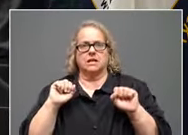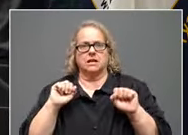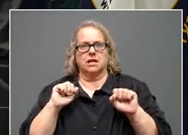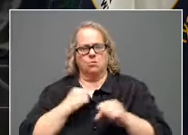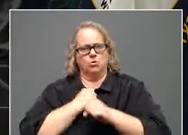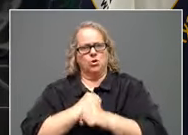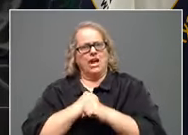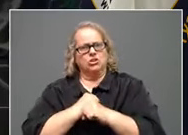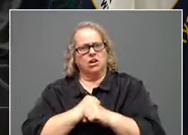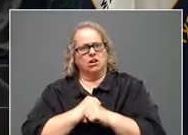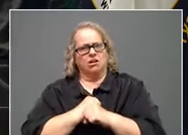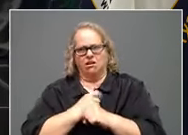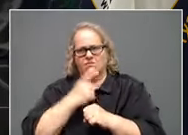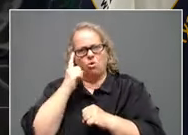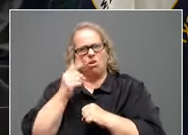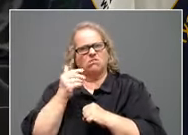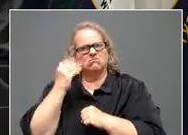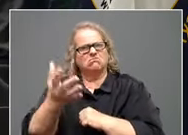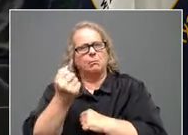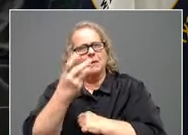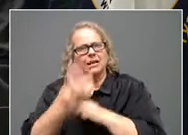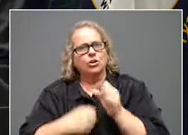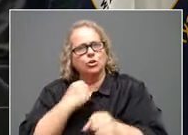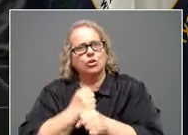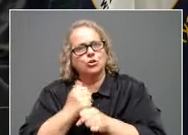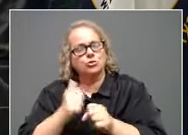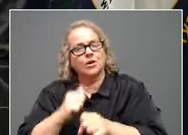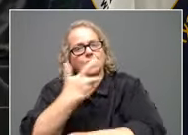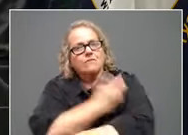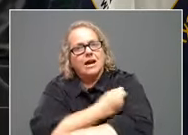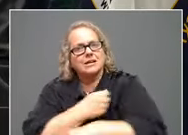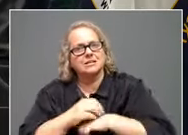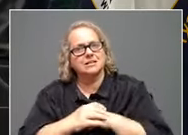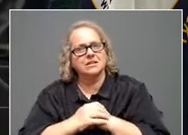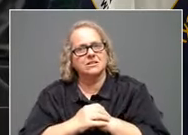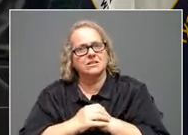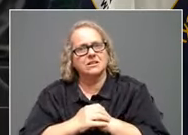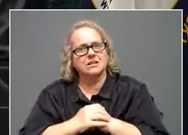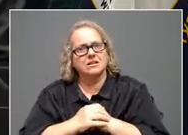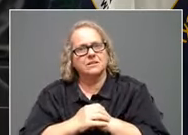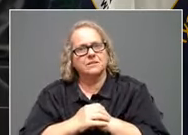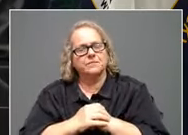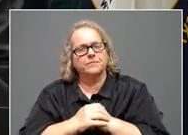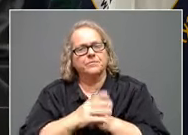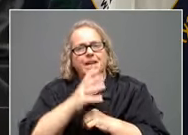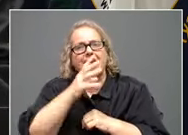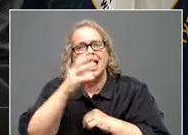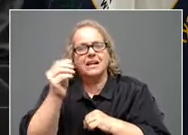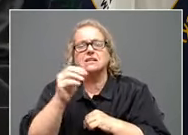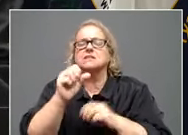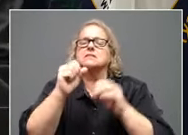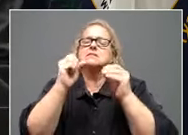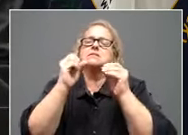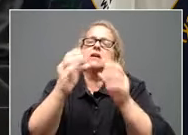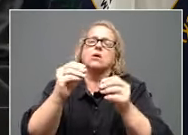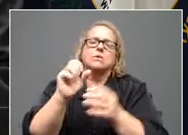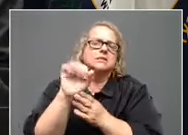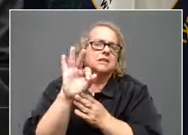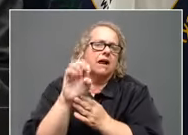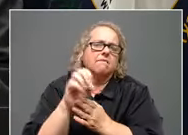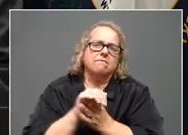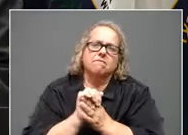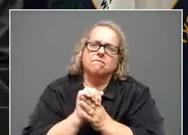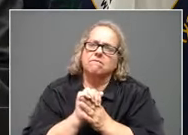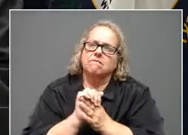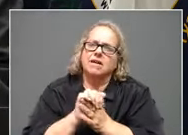long-term protection with these vaccines. And they are so safe. They are as safe